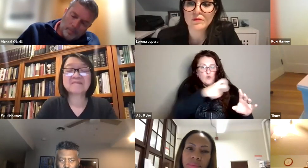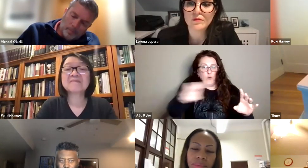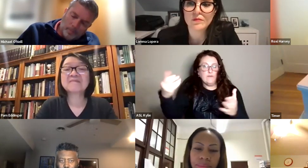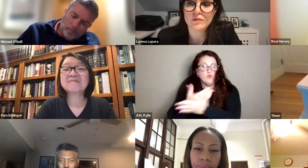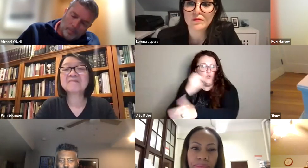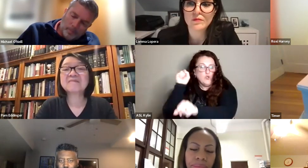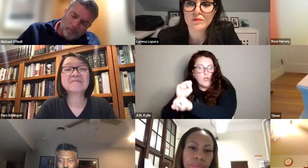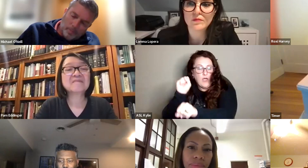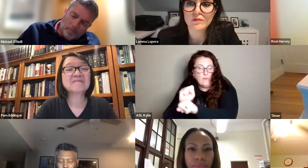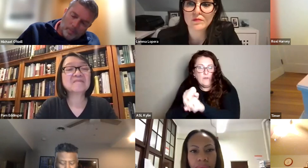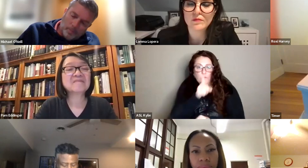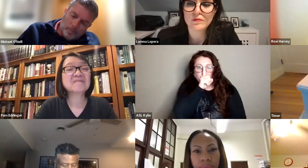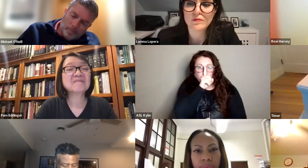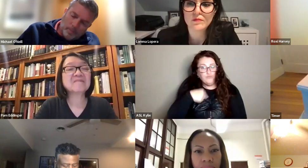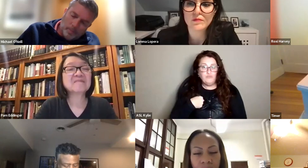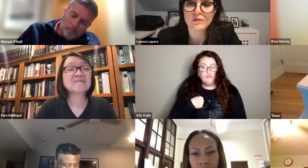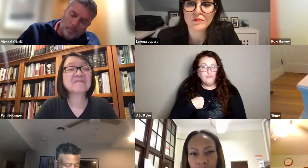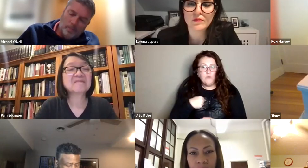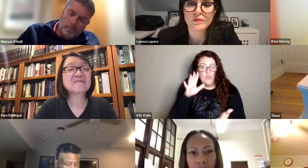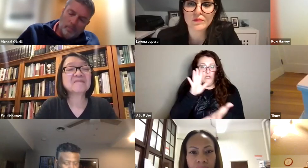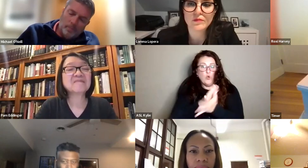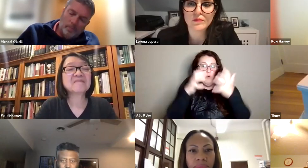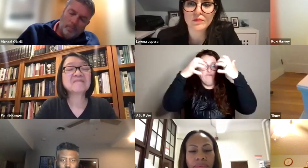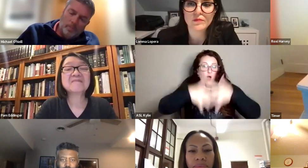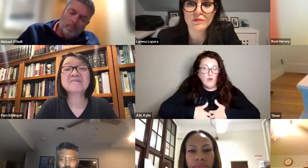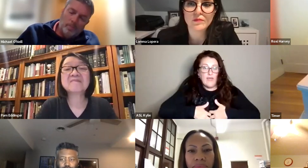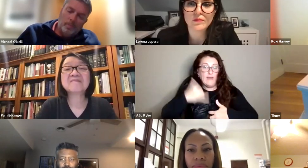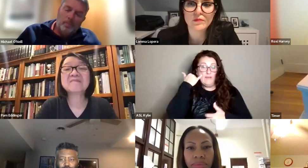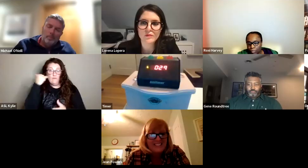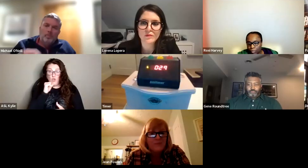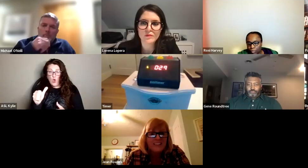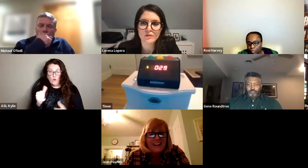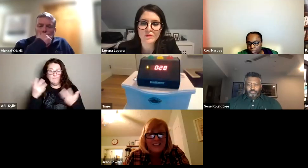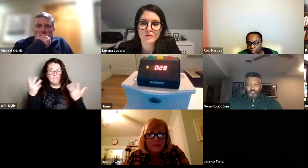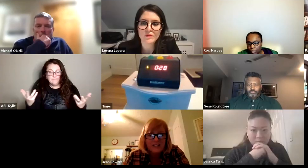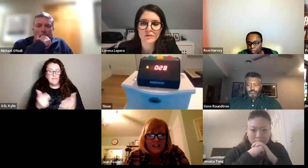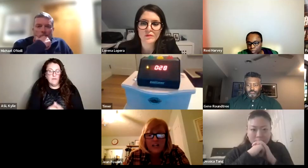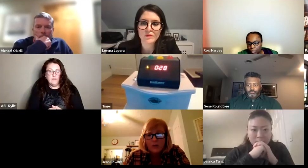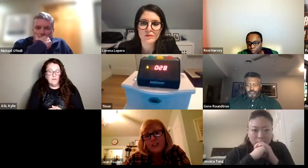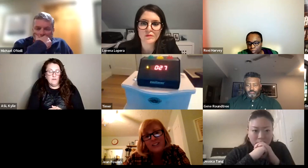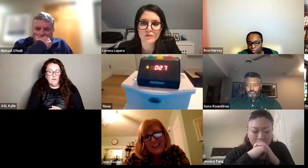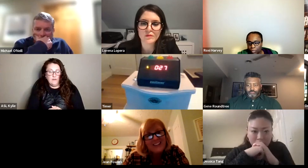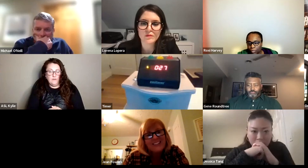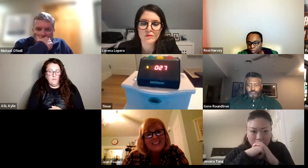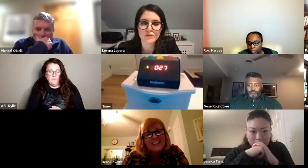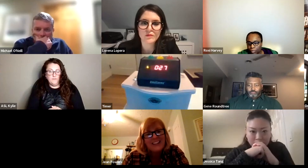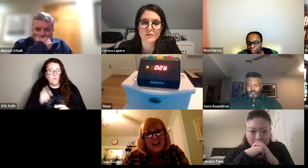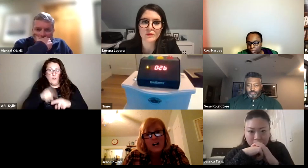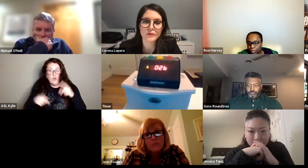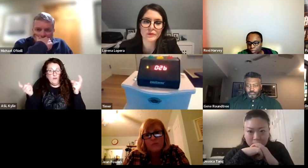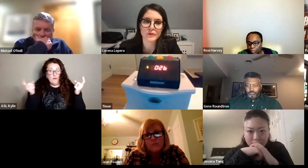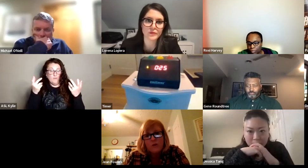jobs, and you know, the school's gonna fall down if we don't, so this is something that has to be done, we could have handled